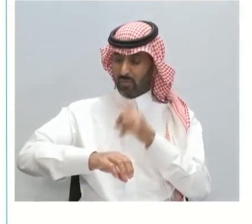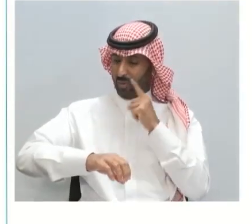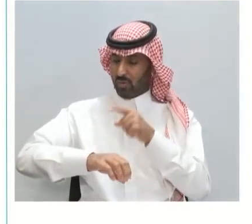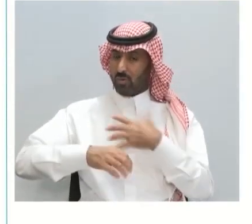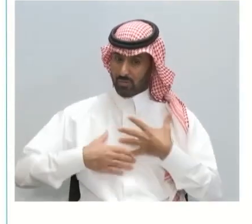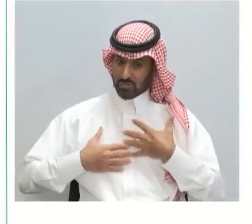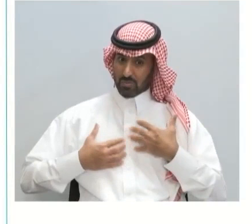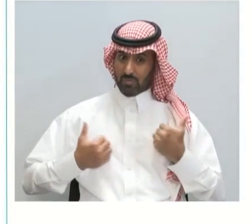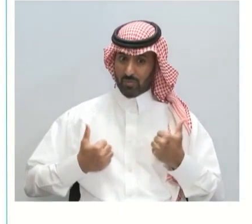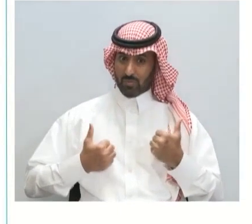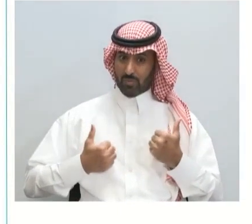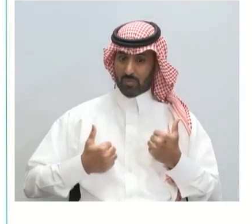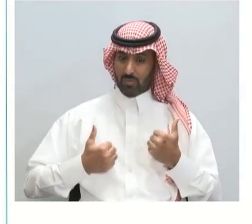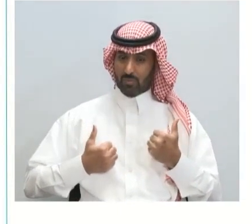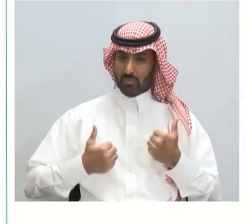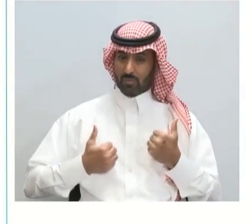relief?